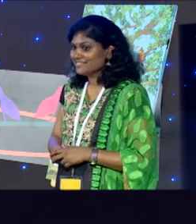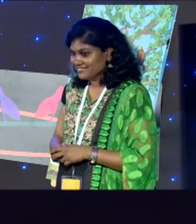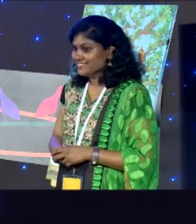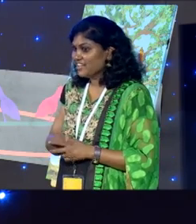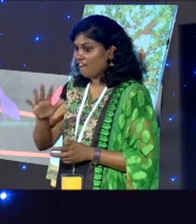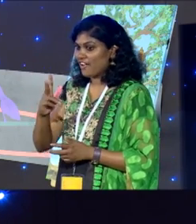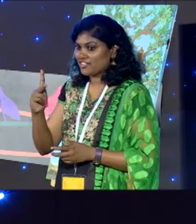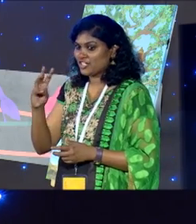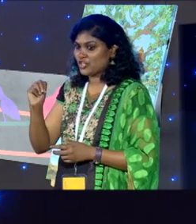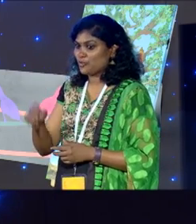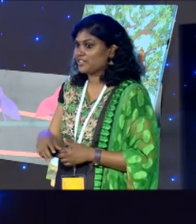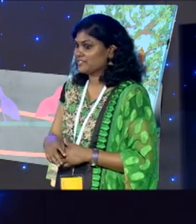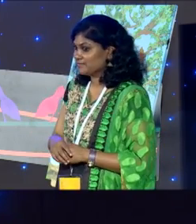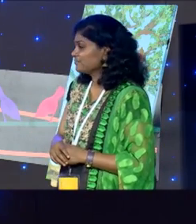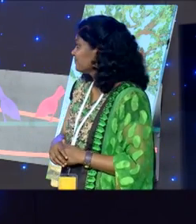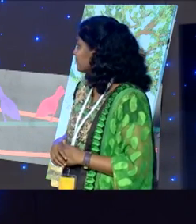it's been one hell of a journey.